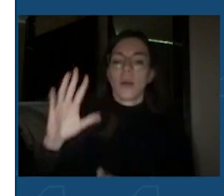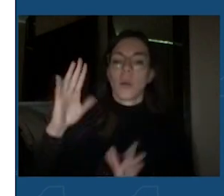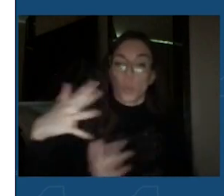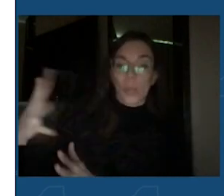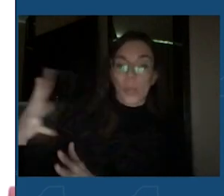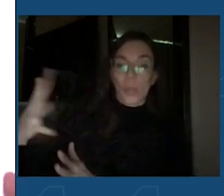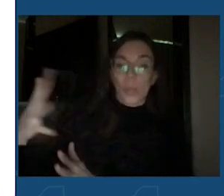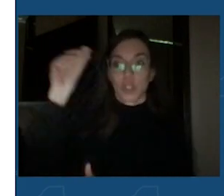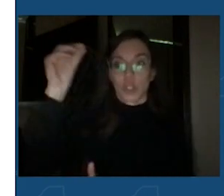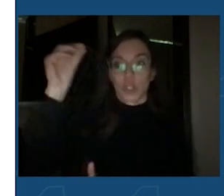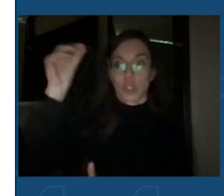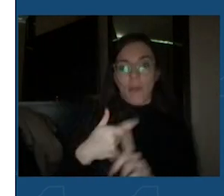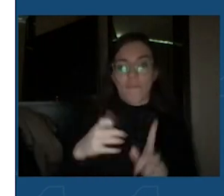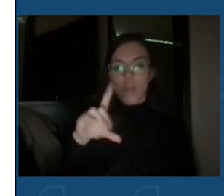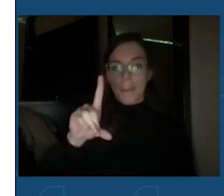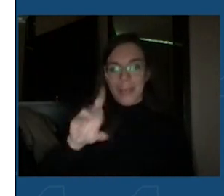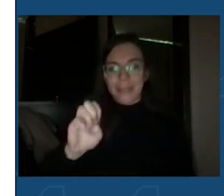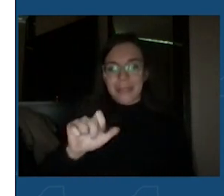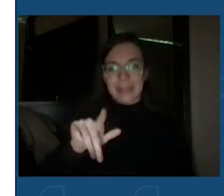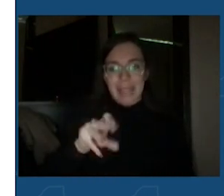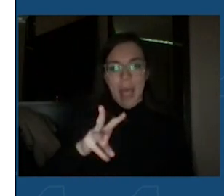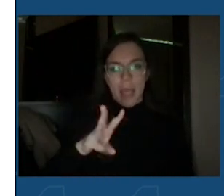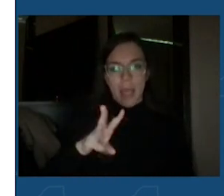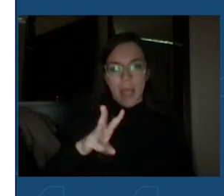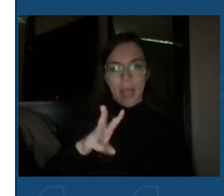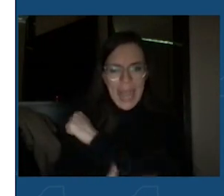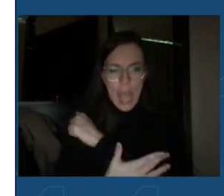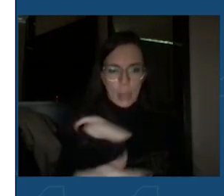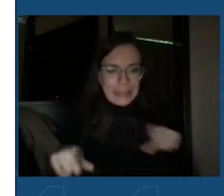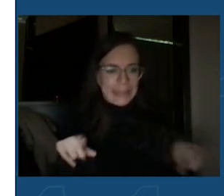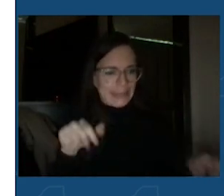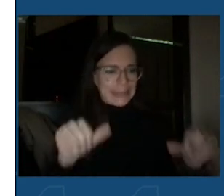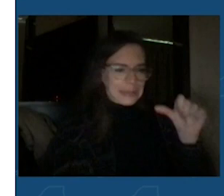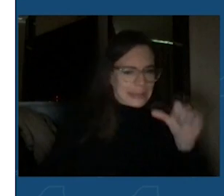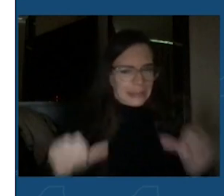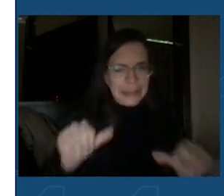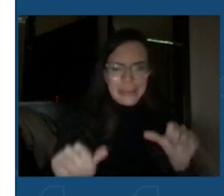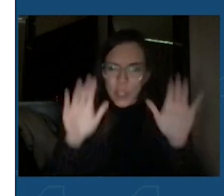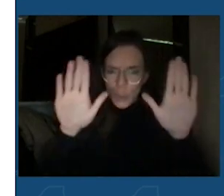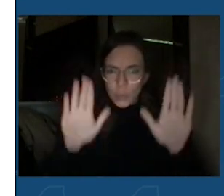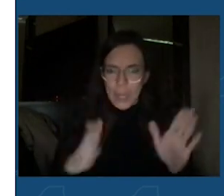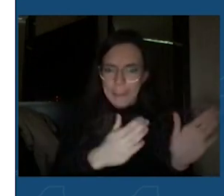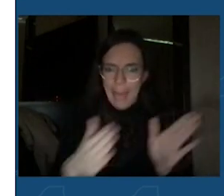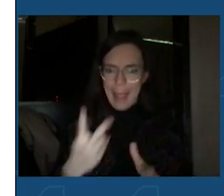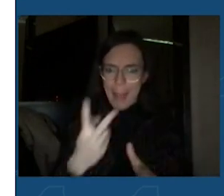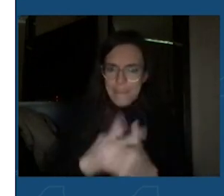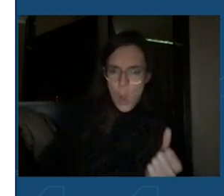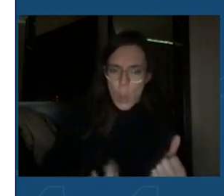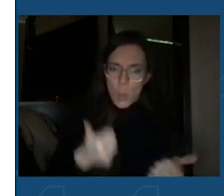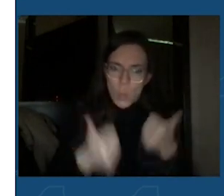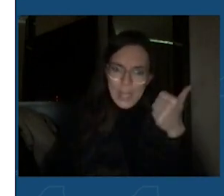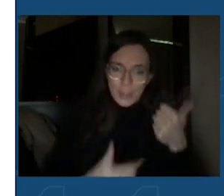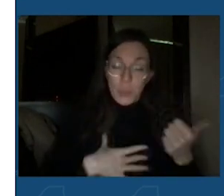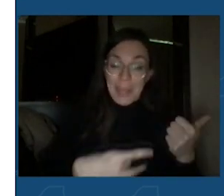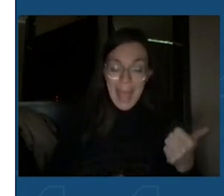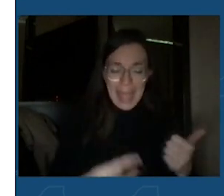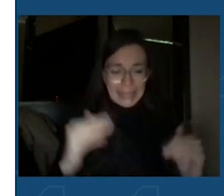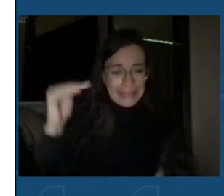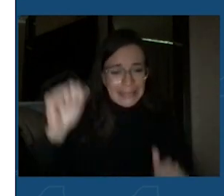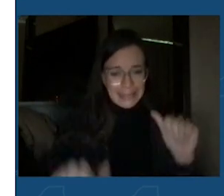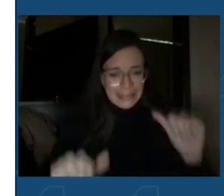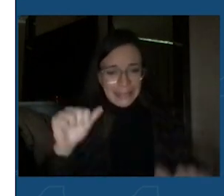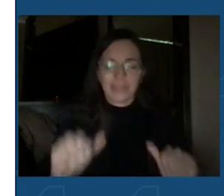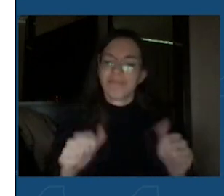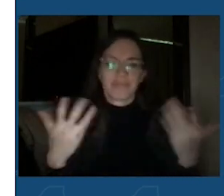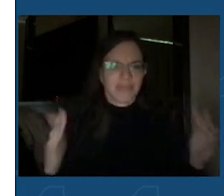Okay, so two great plans. And Governor, which one do you like? You know, I like them both. Let's do both. We got that done last